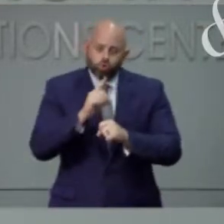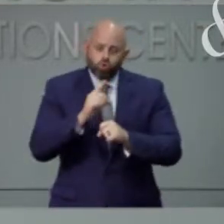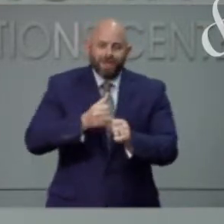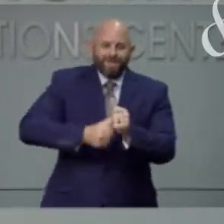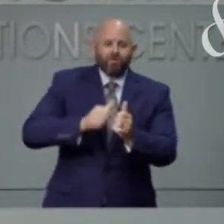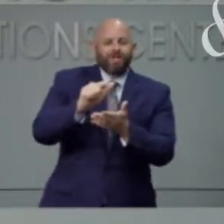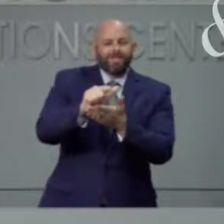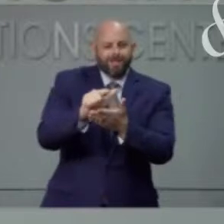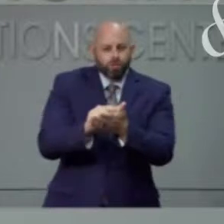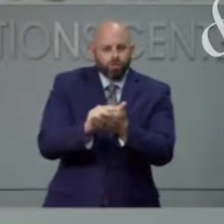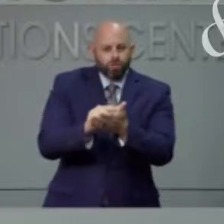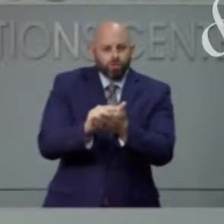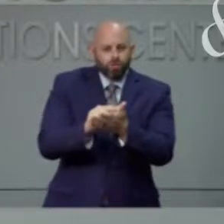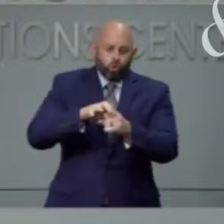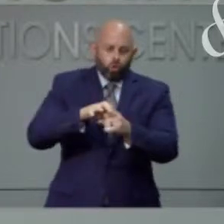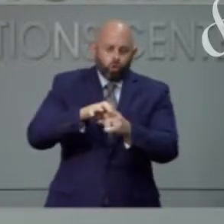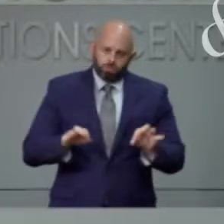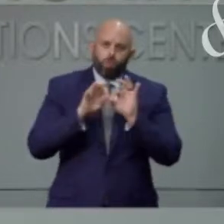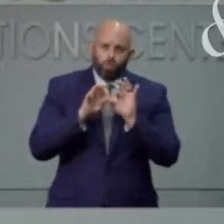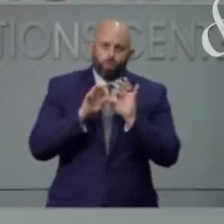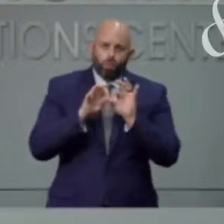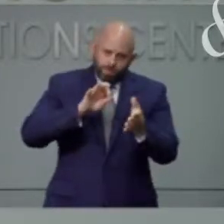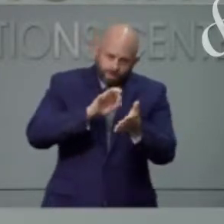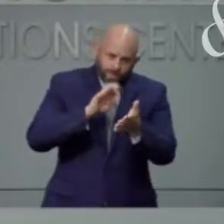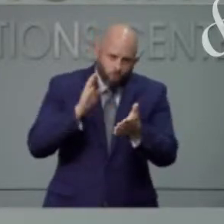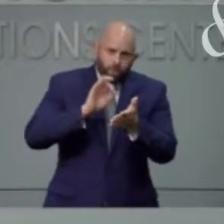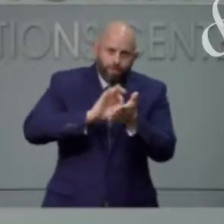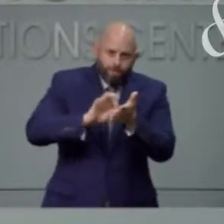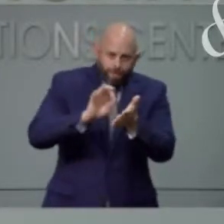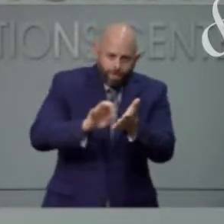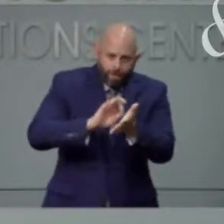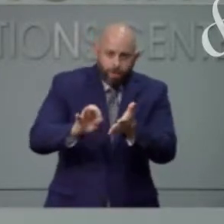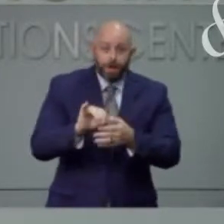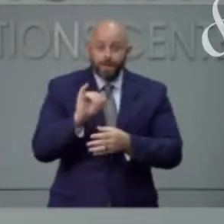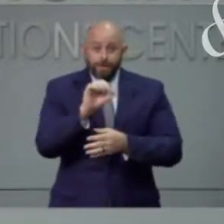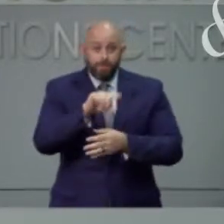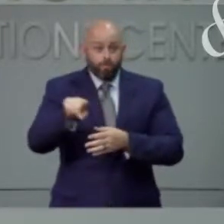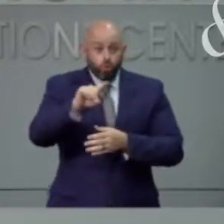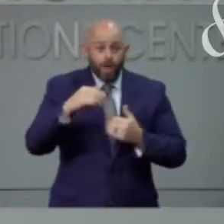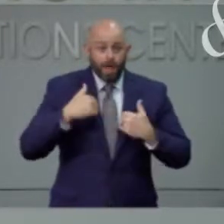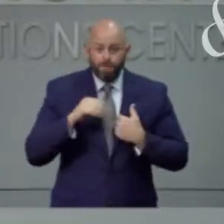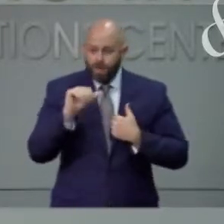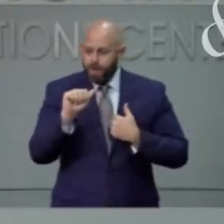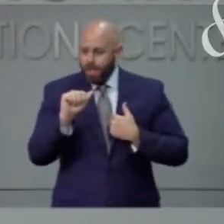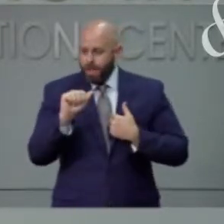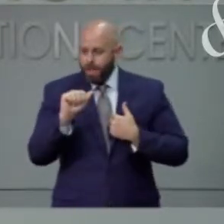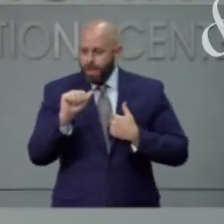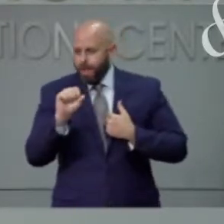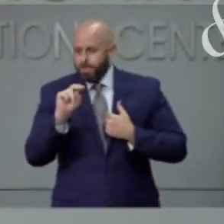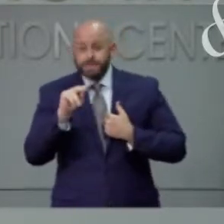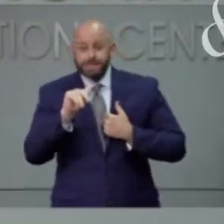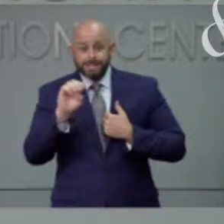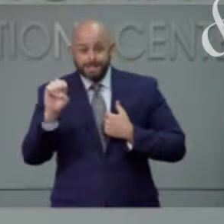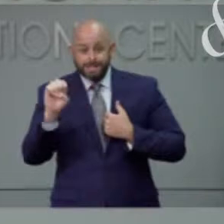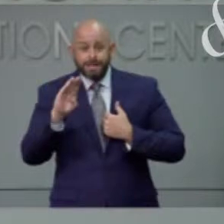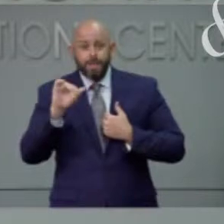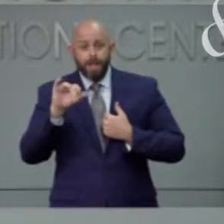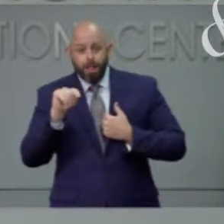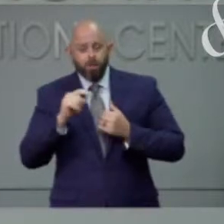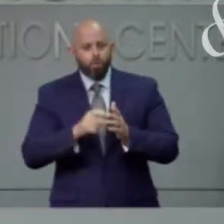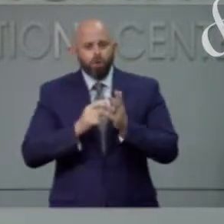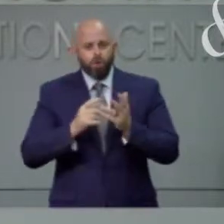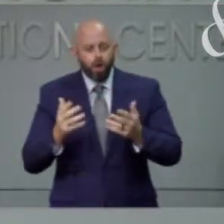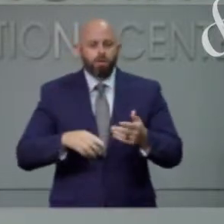the absentee ballot process requires a witness and requires a signature in a certain